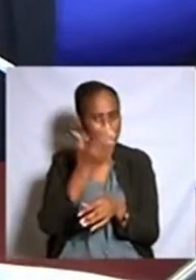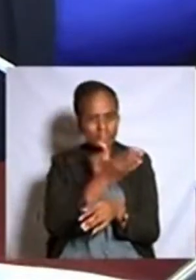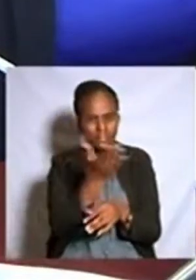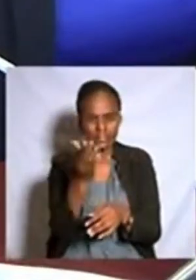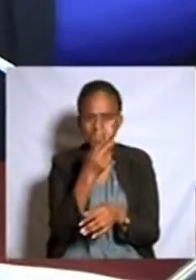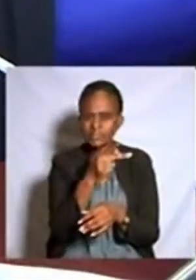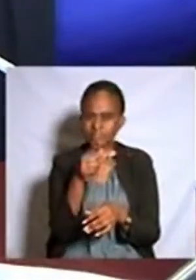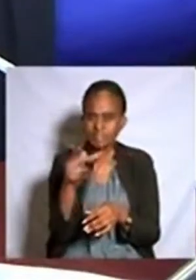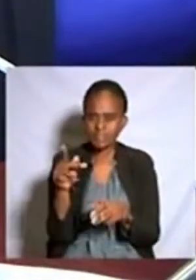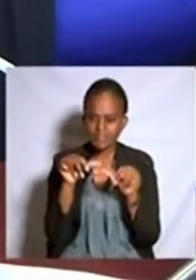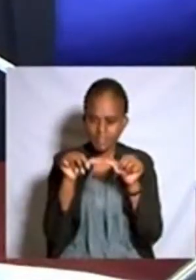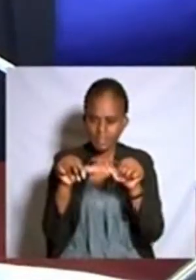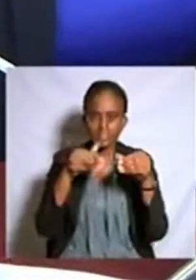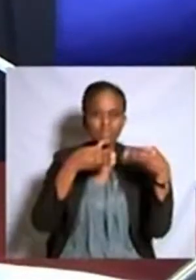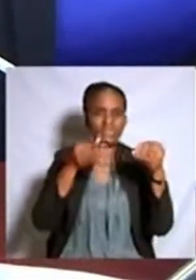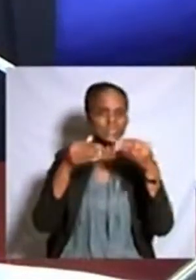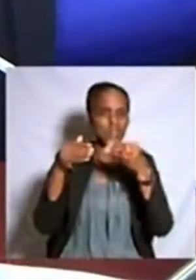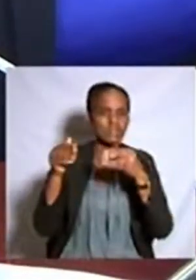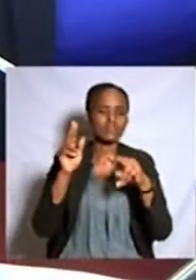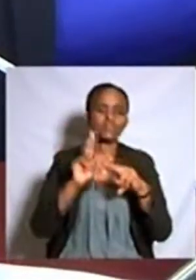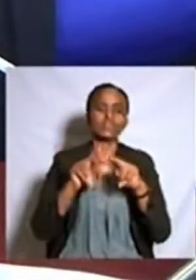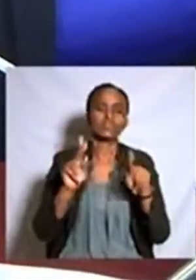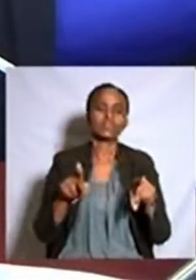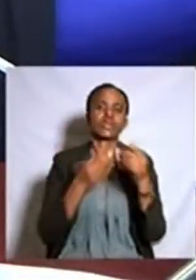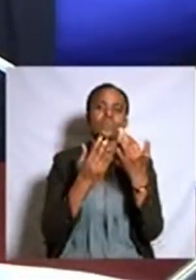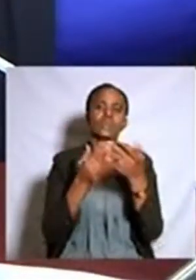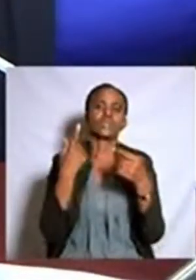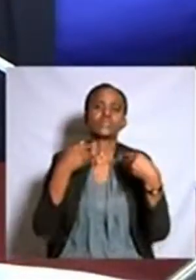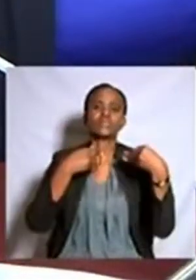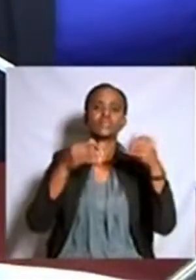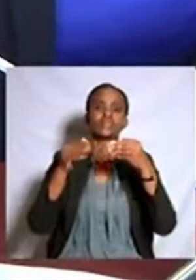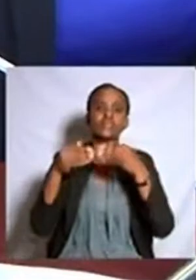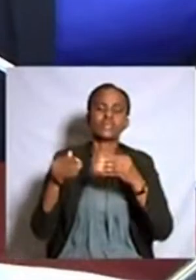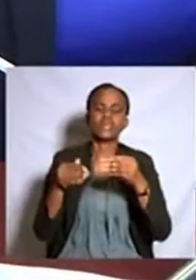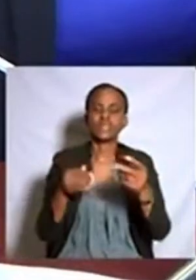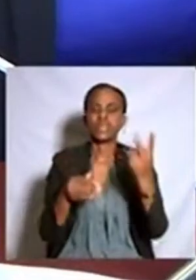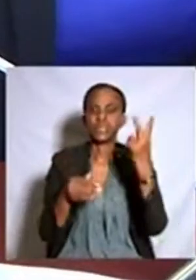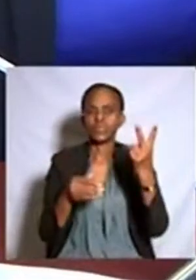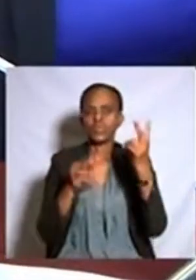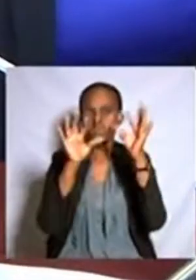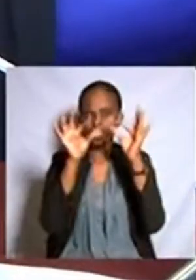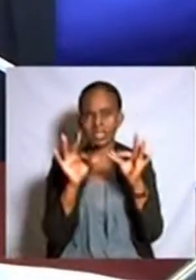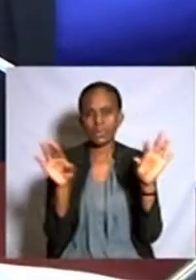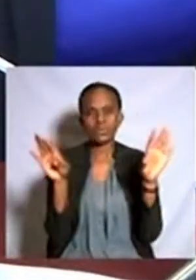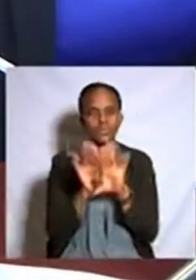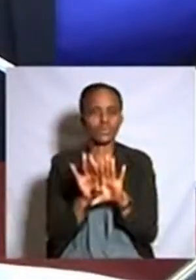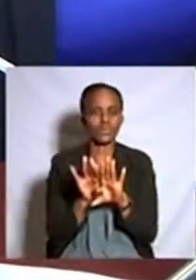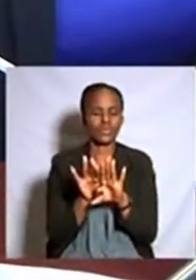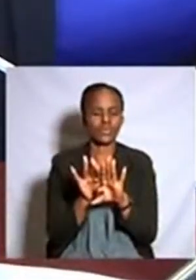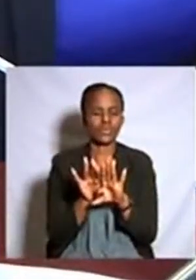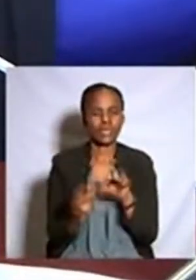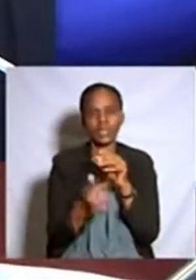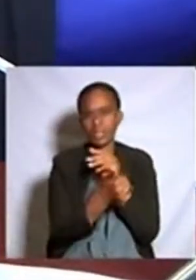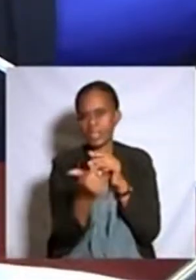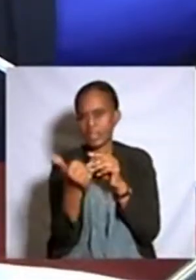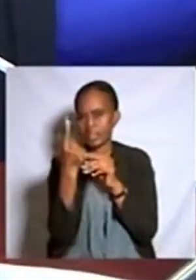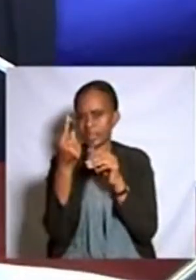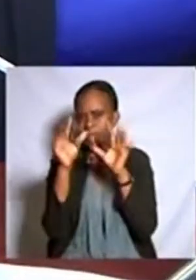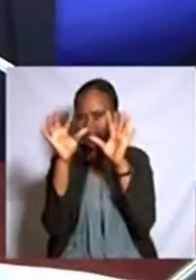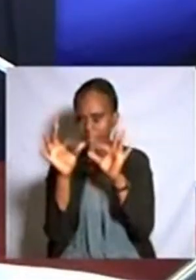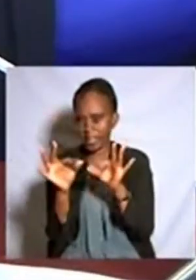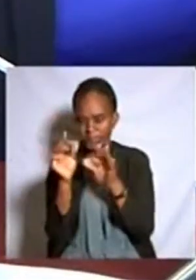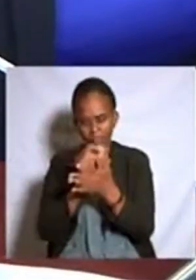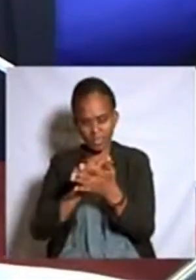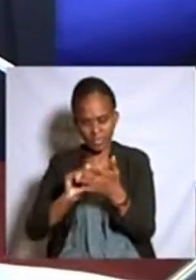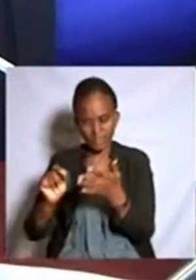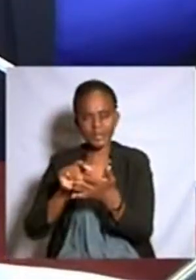properties. These are still on the market, Chair, and they are waiting to be sold. 2 accounts have closed. In 1 account, the account was written